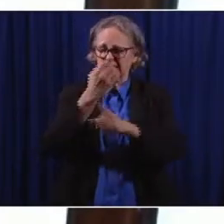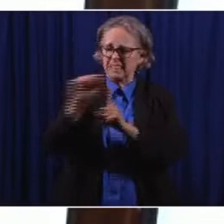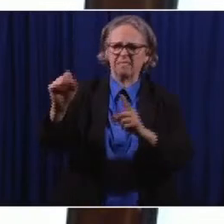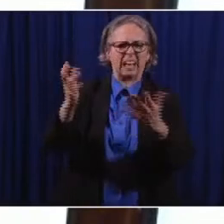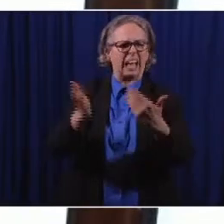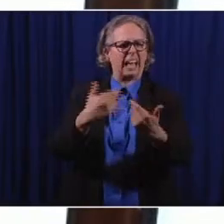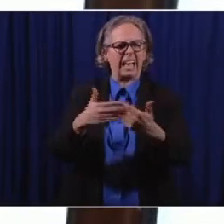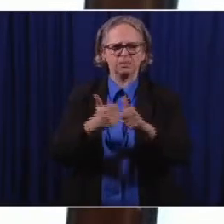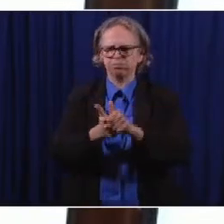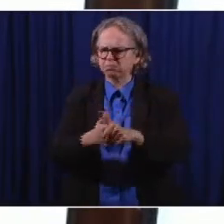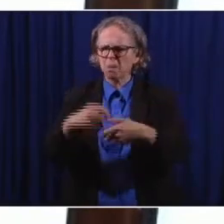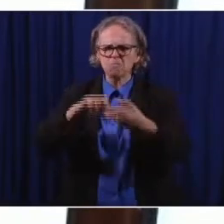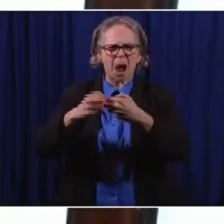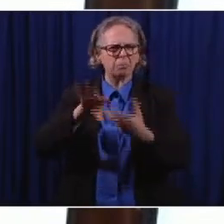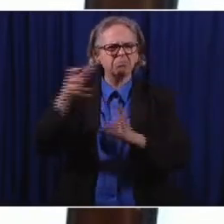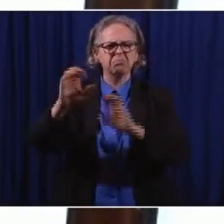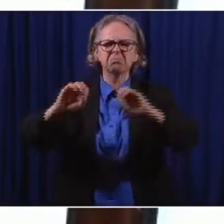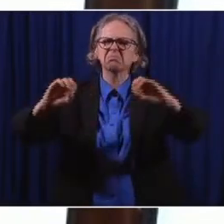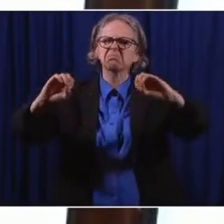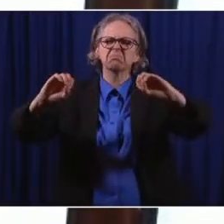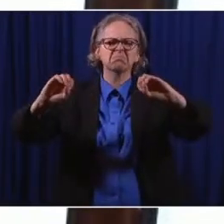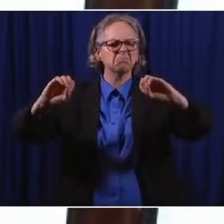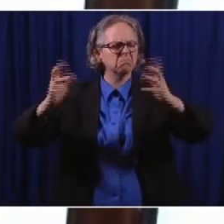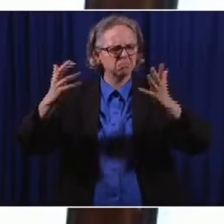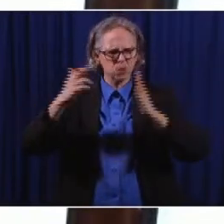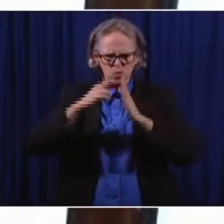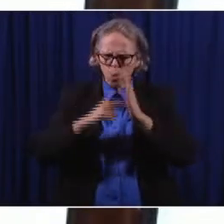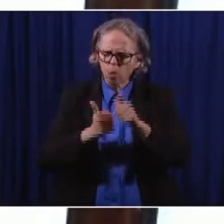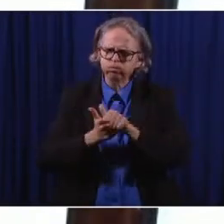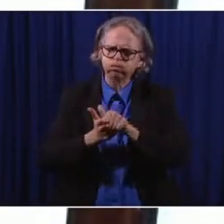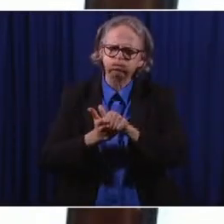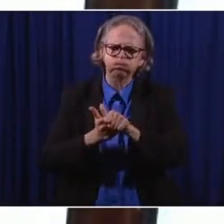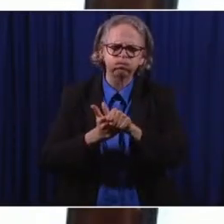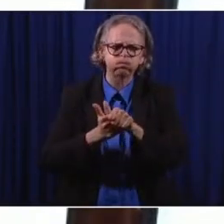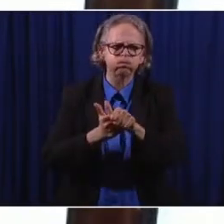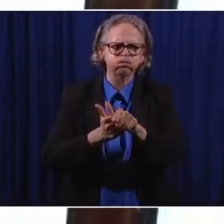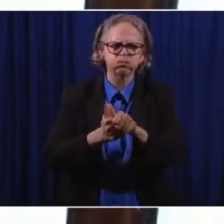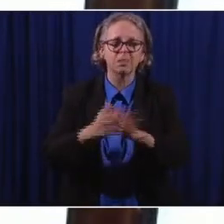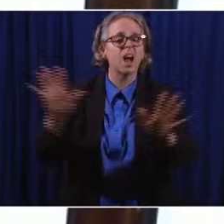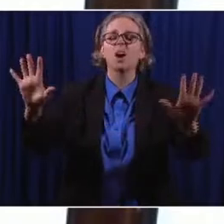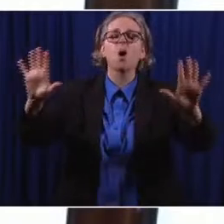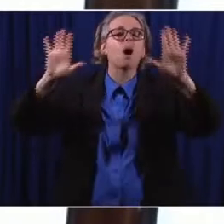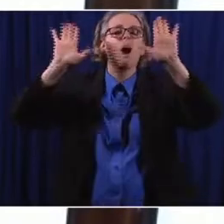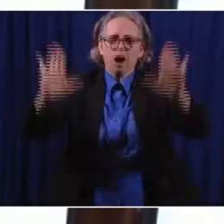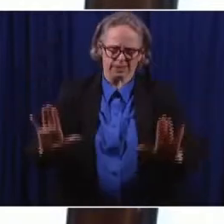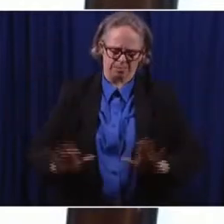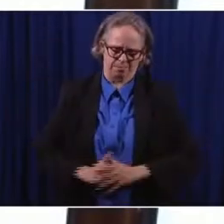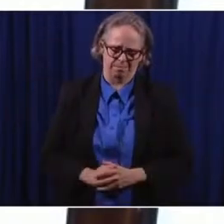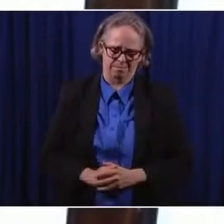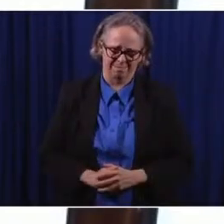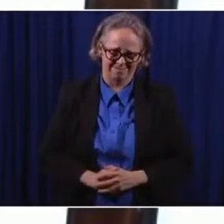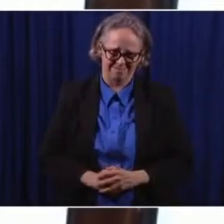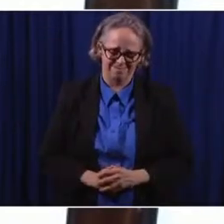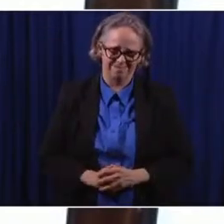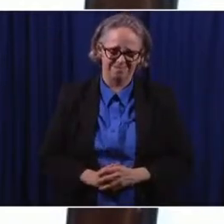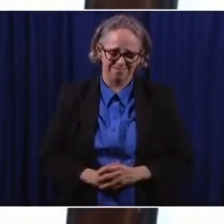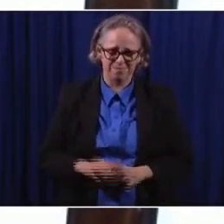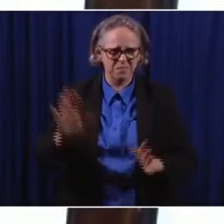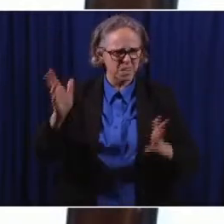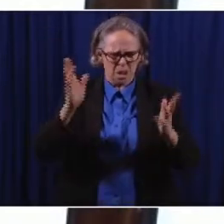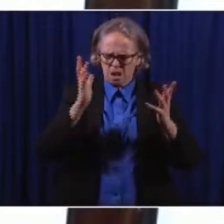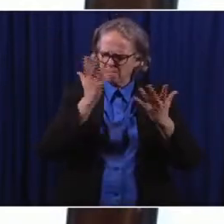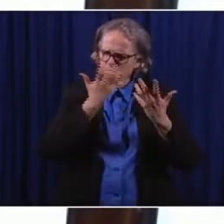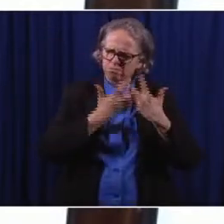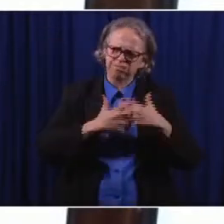has just been outstanding with getting their labs and classrooms ready and prepared for students. They